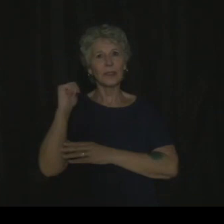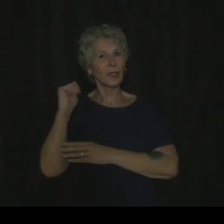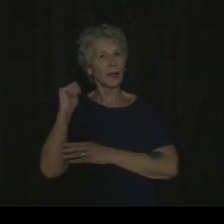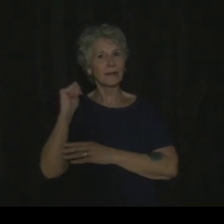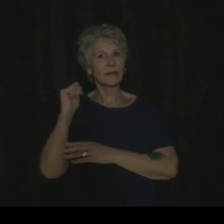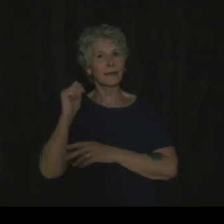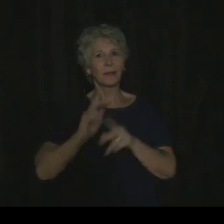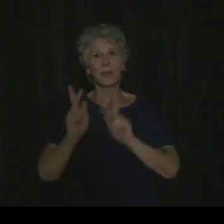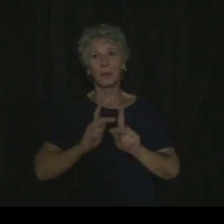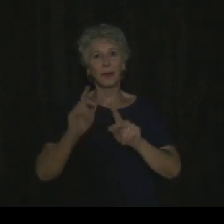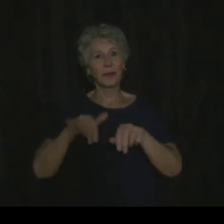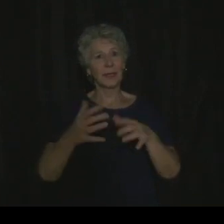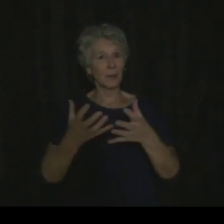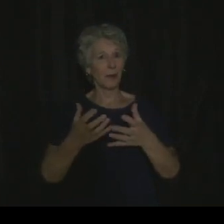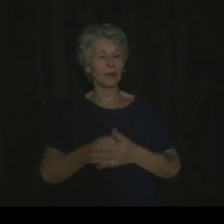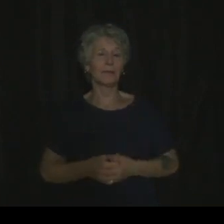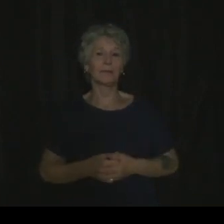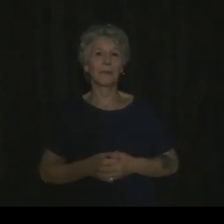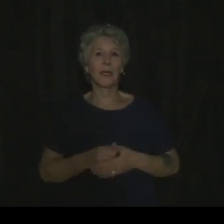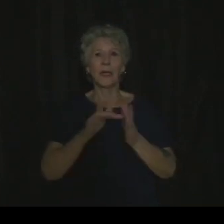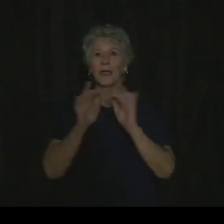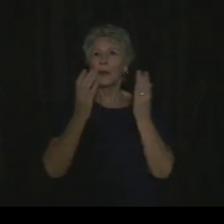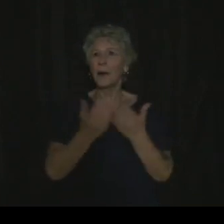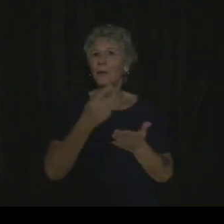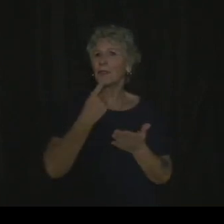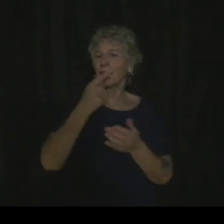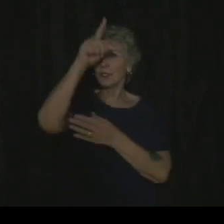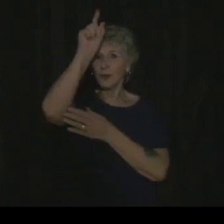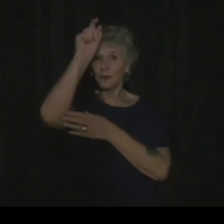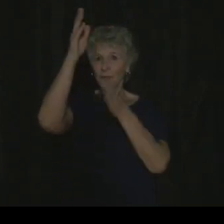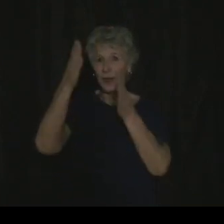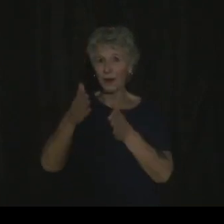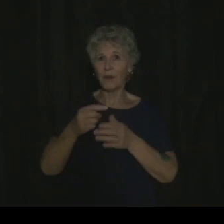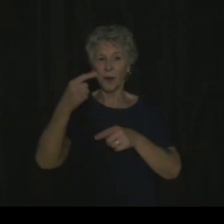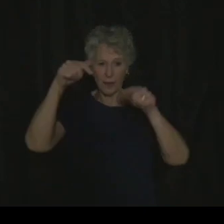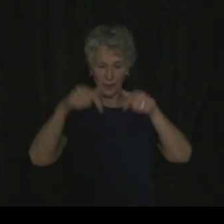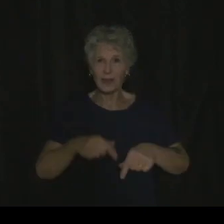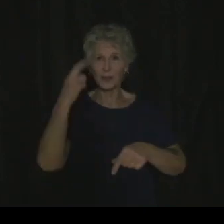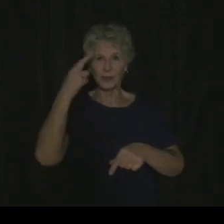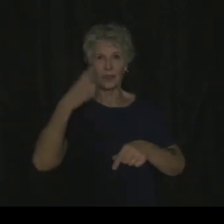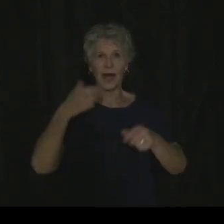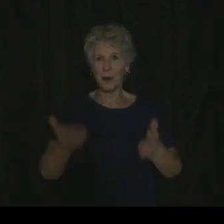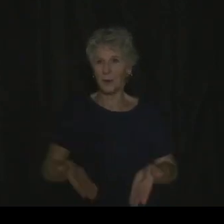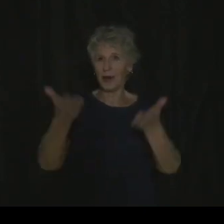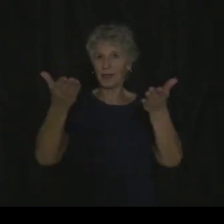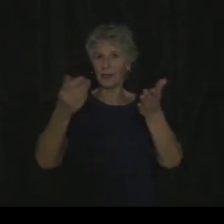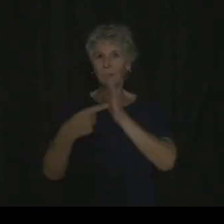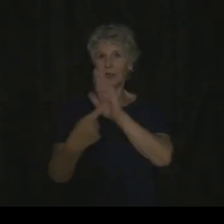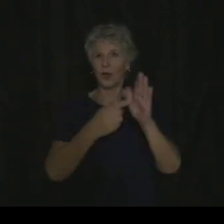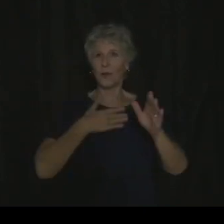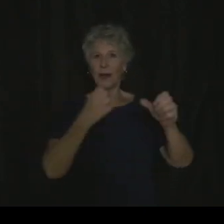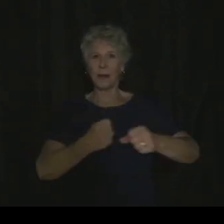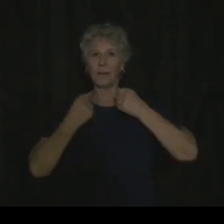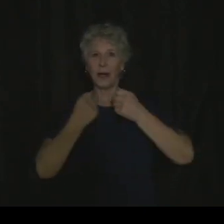anybody that he wants. For the scripture says to Pharaoh, for this very purpose I've raised you up, that I might show my power through